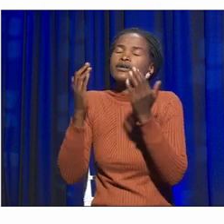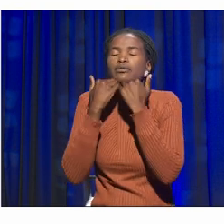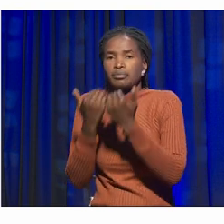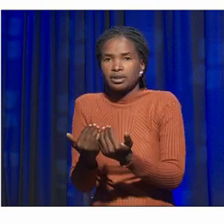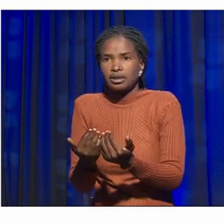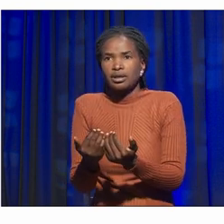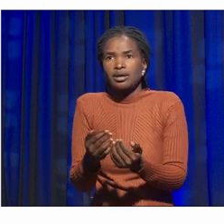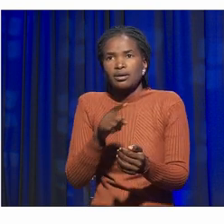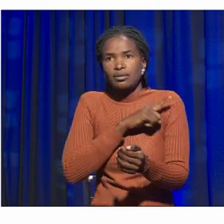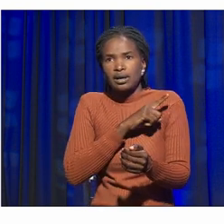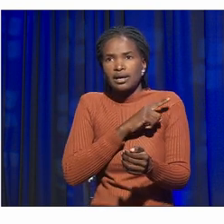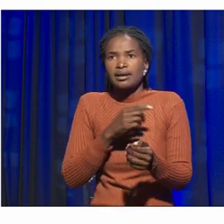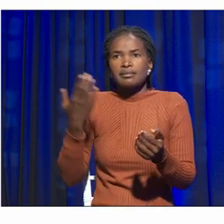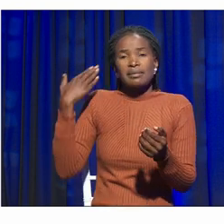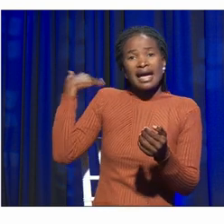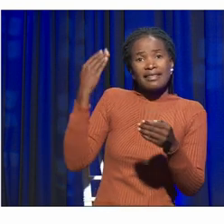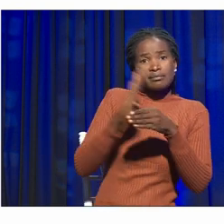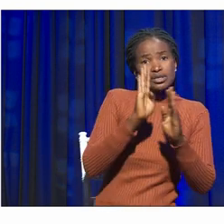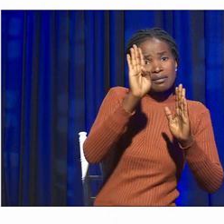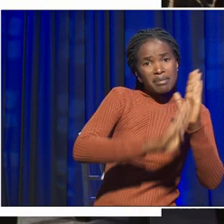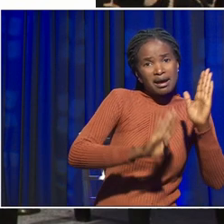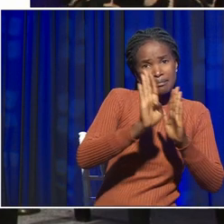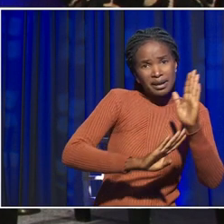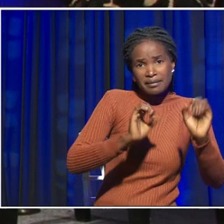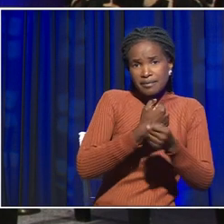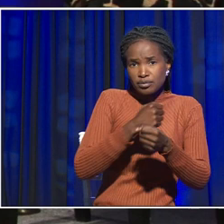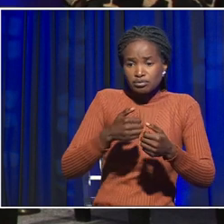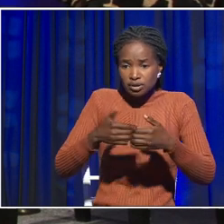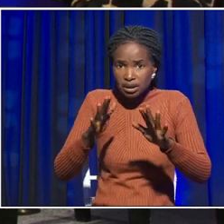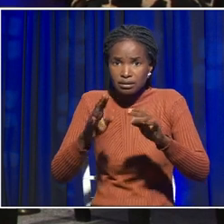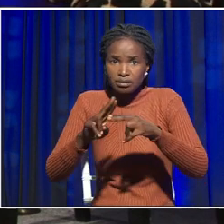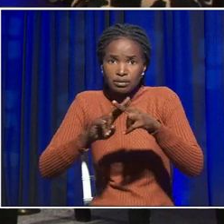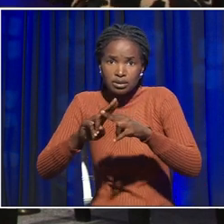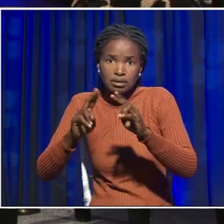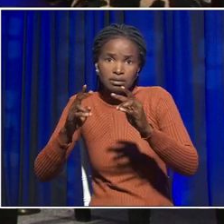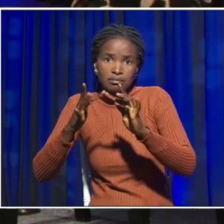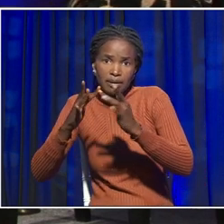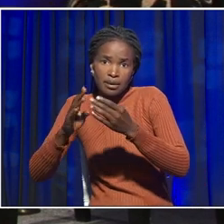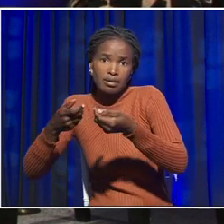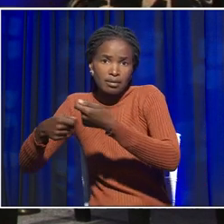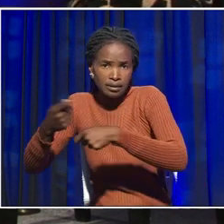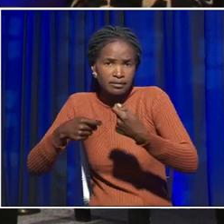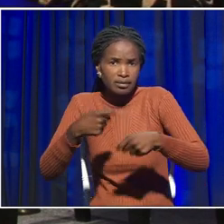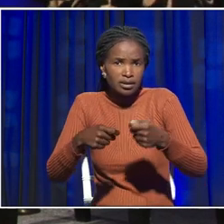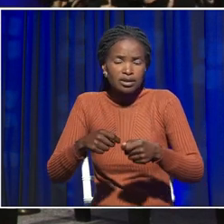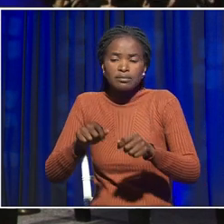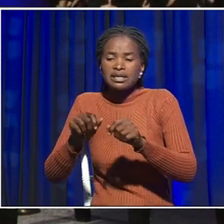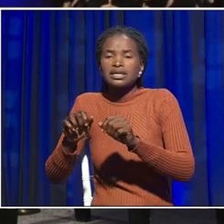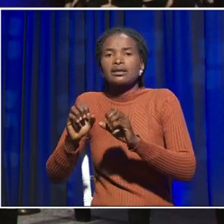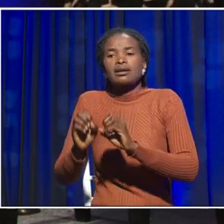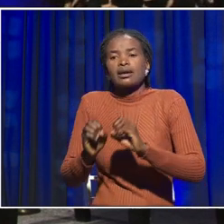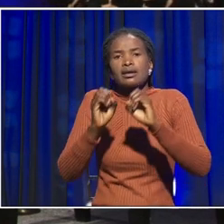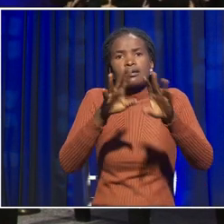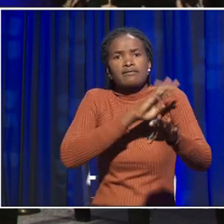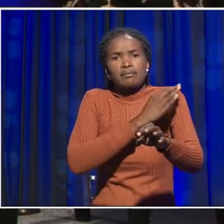from Toys R Us that failed in creating their own e-commerce, that therefore they had to give everything to Amazon, Walmart was